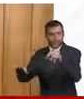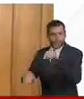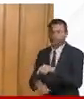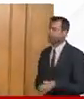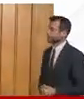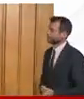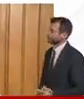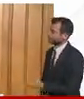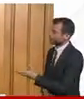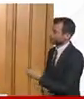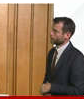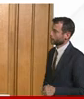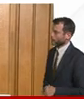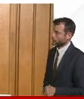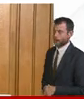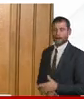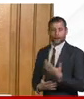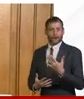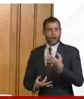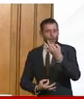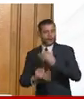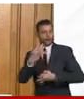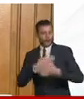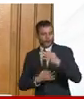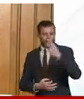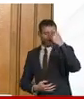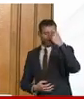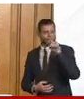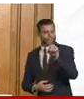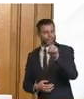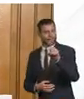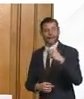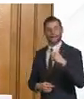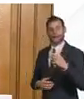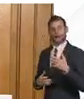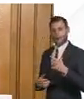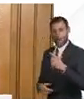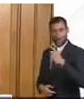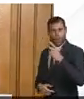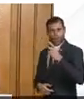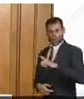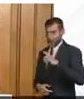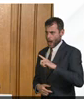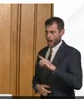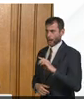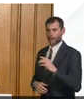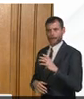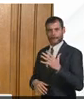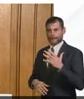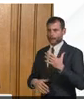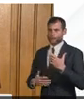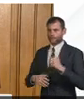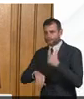Laura I think the important thing with all of these questions is to take us right back to the first principles of why we have asked for these interventions